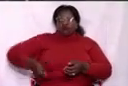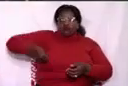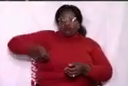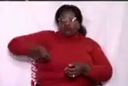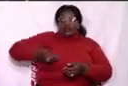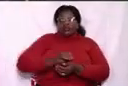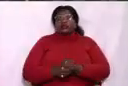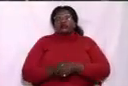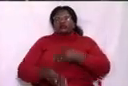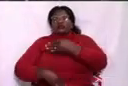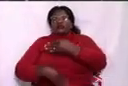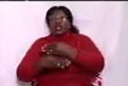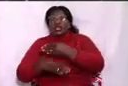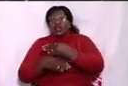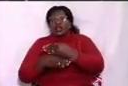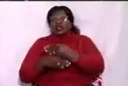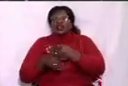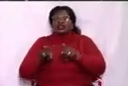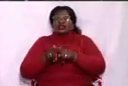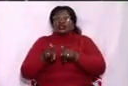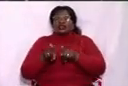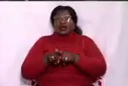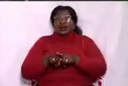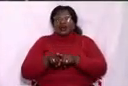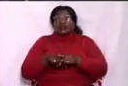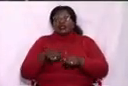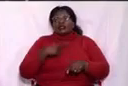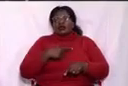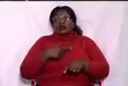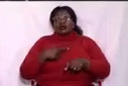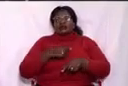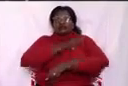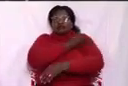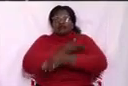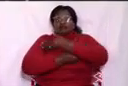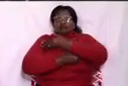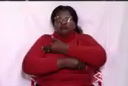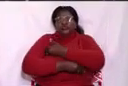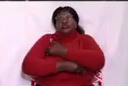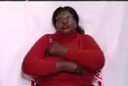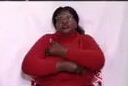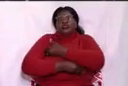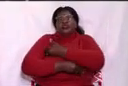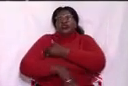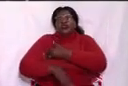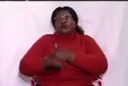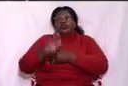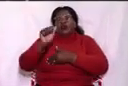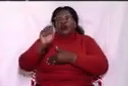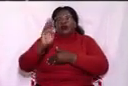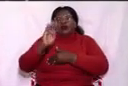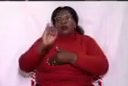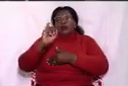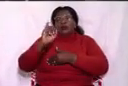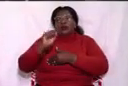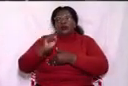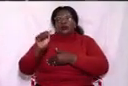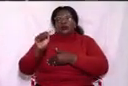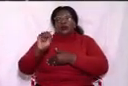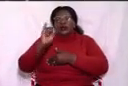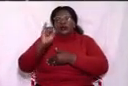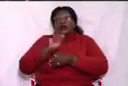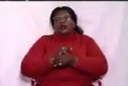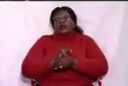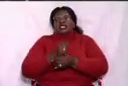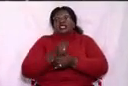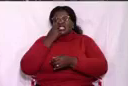add-ons like, as you can see on Absai's shirt. We've tried to add a touch on T-shirts and